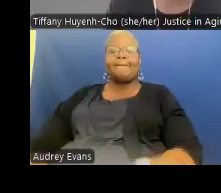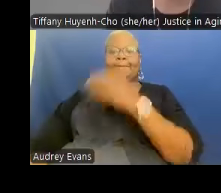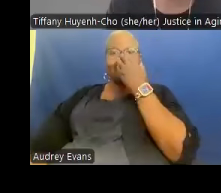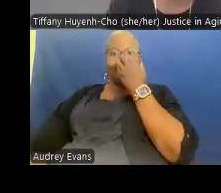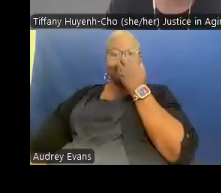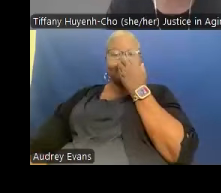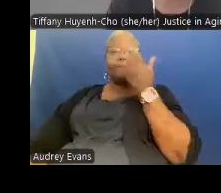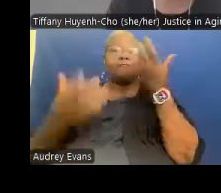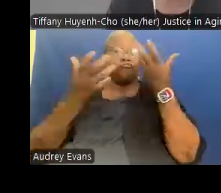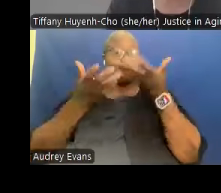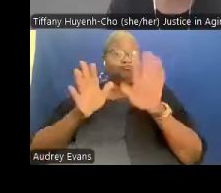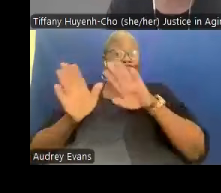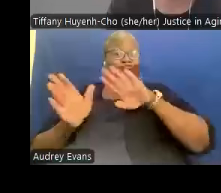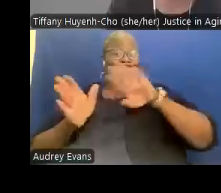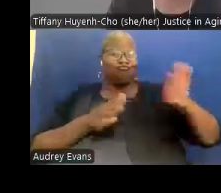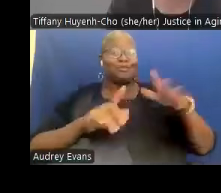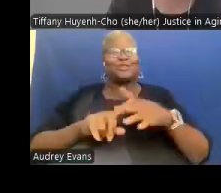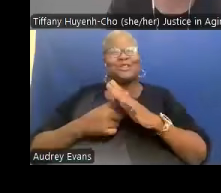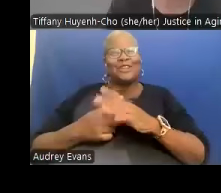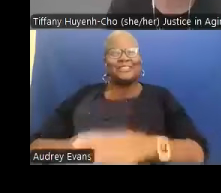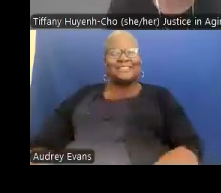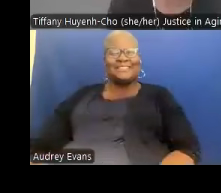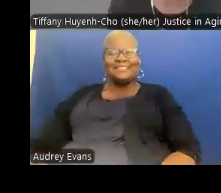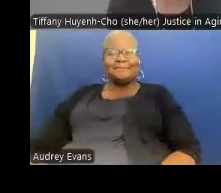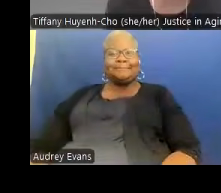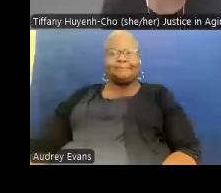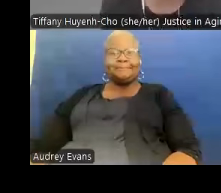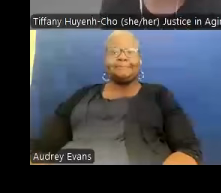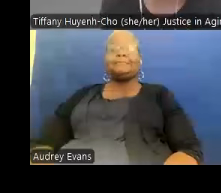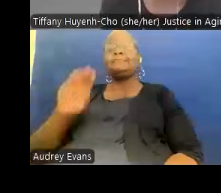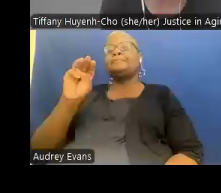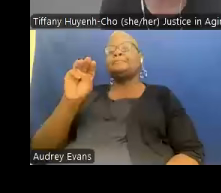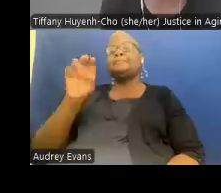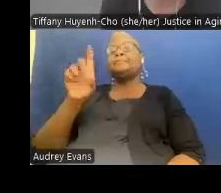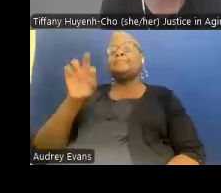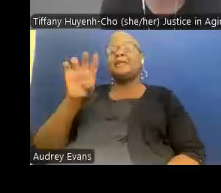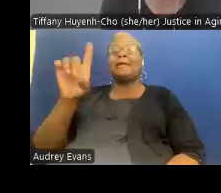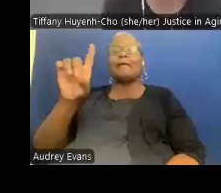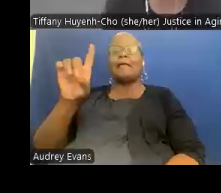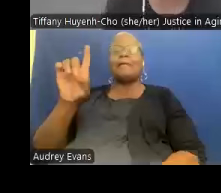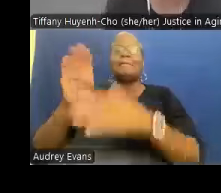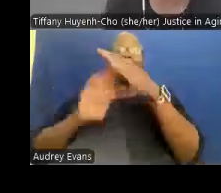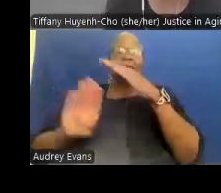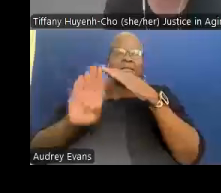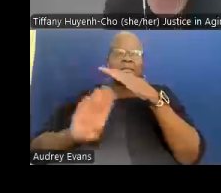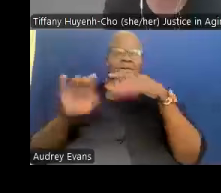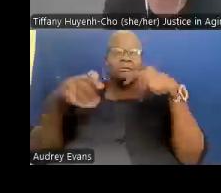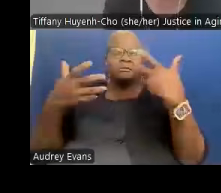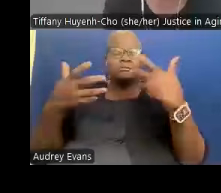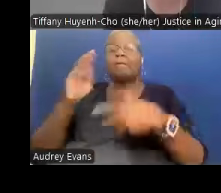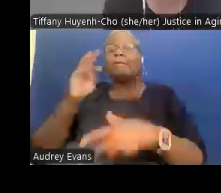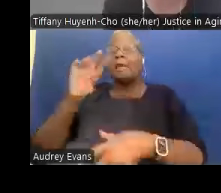So with that, let's get started. So Medicaid basics. First, Medicaid is